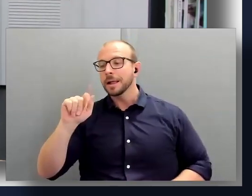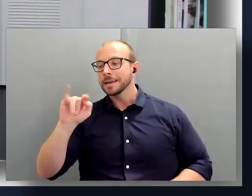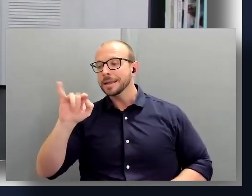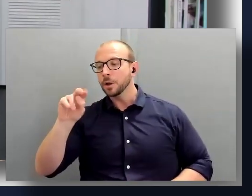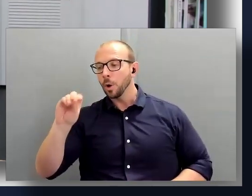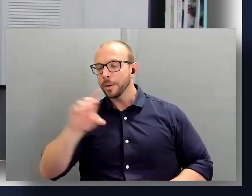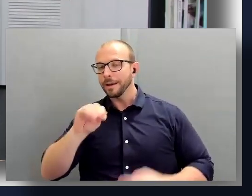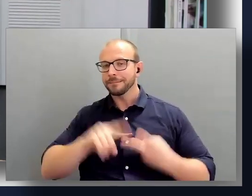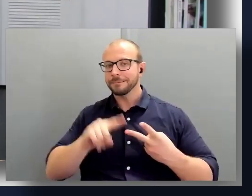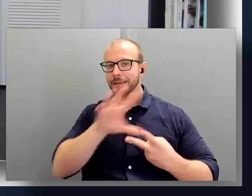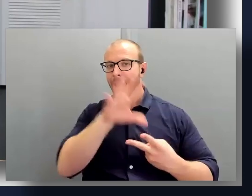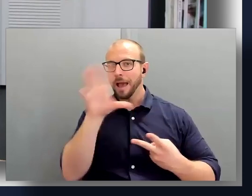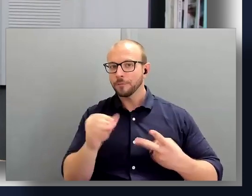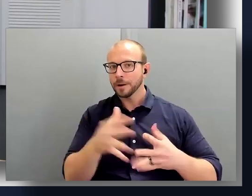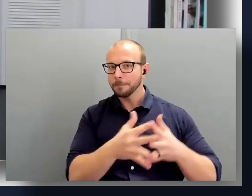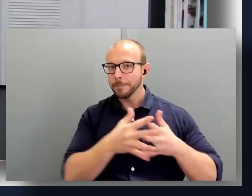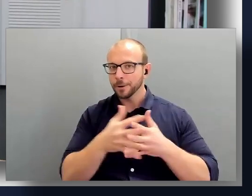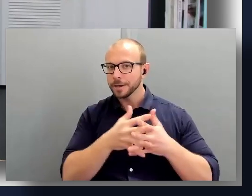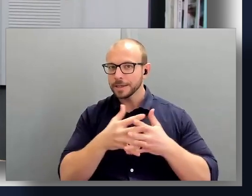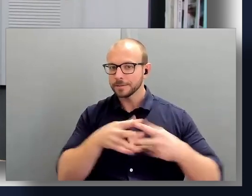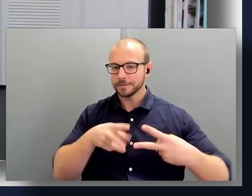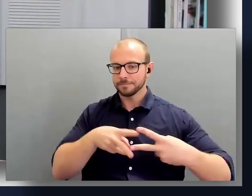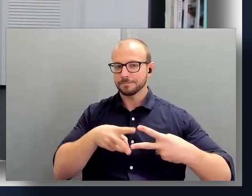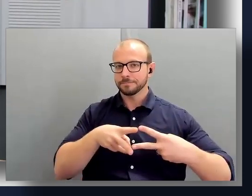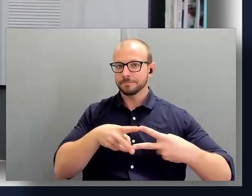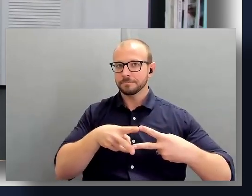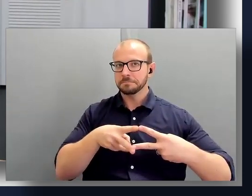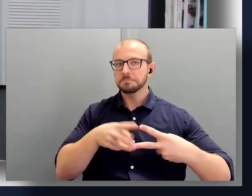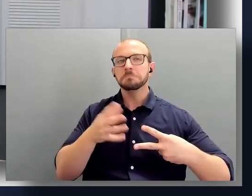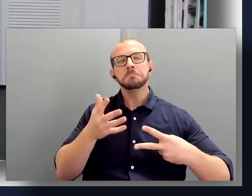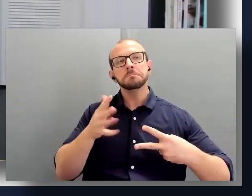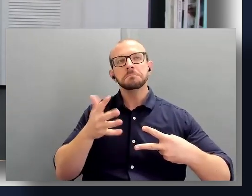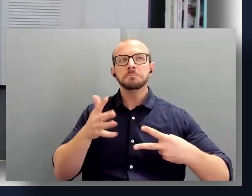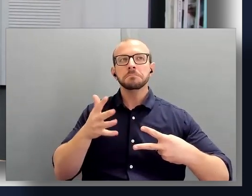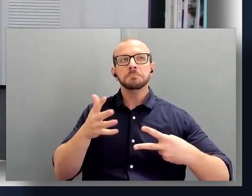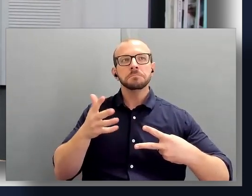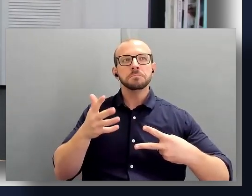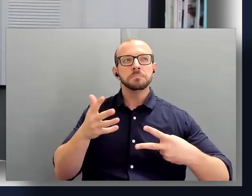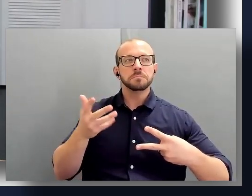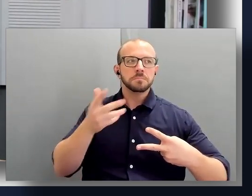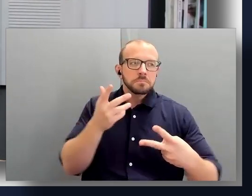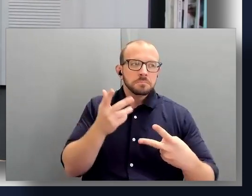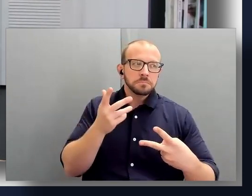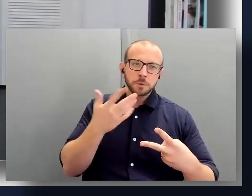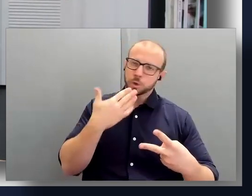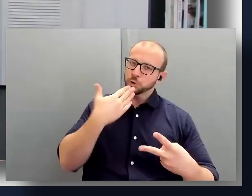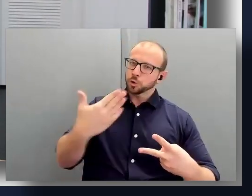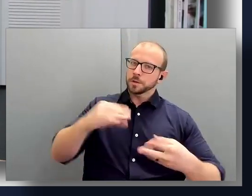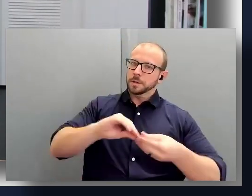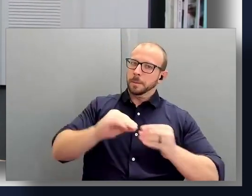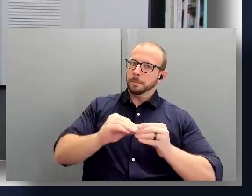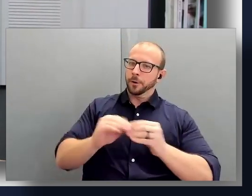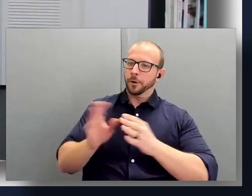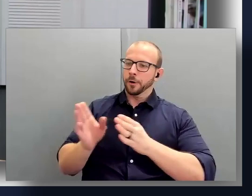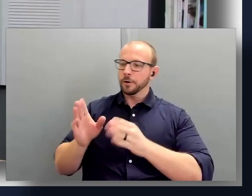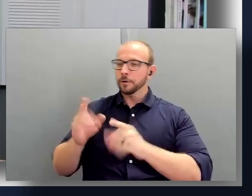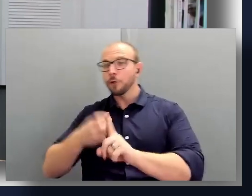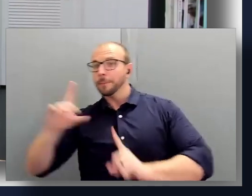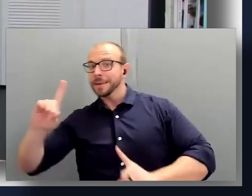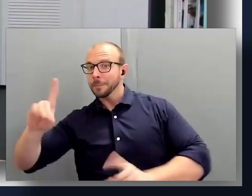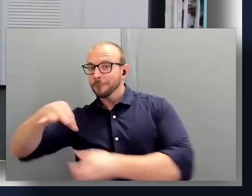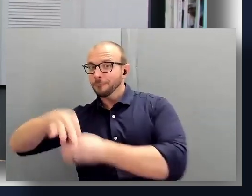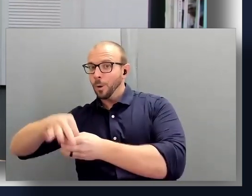that Latinos and African Americans, at least a not insignificant proportion of